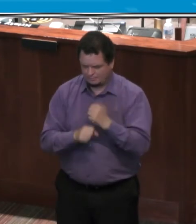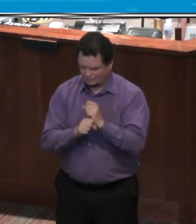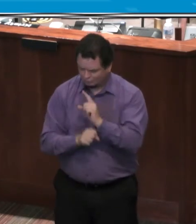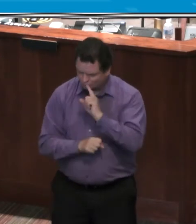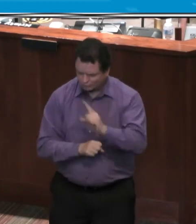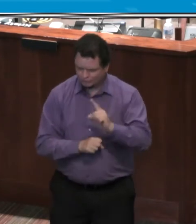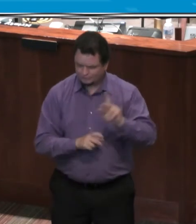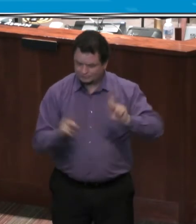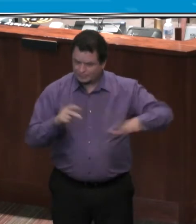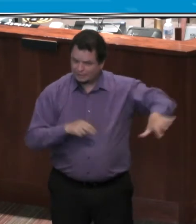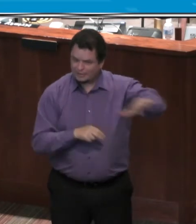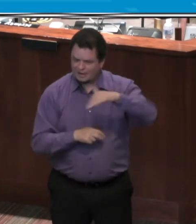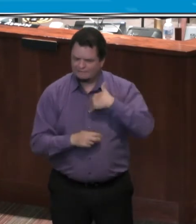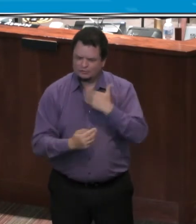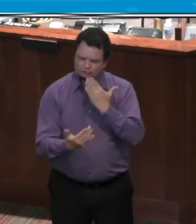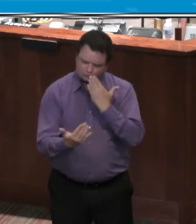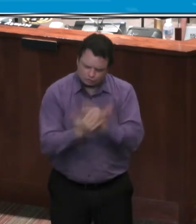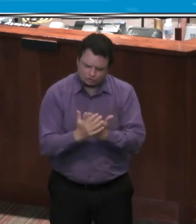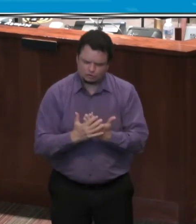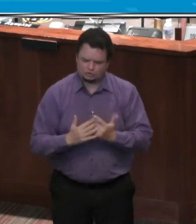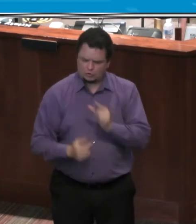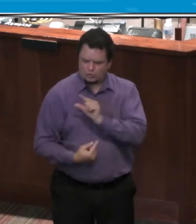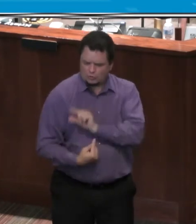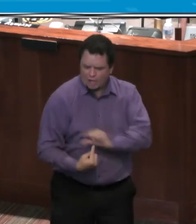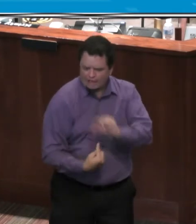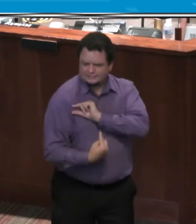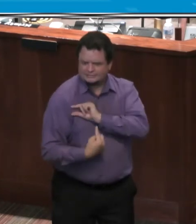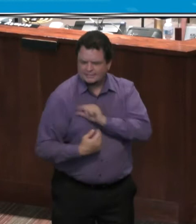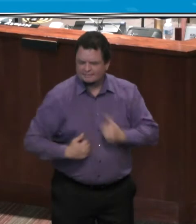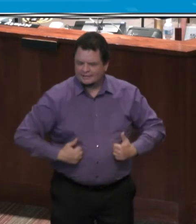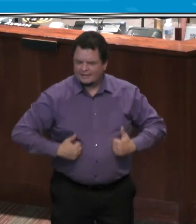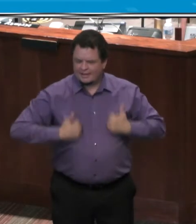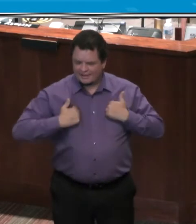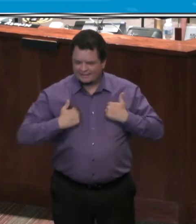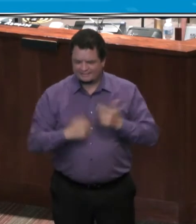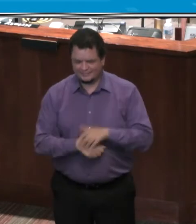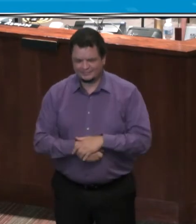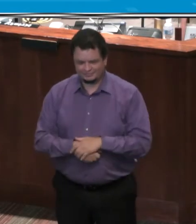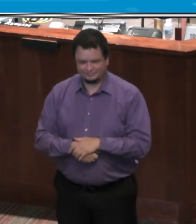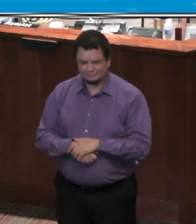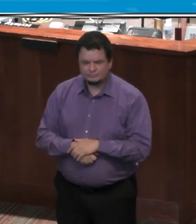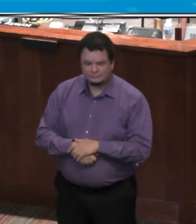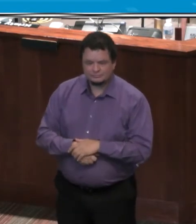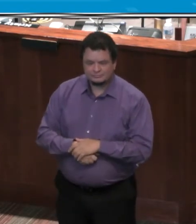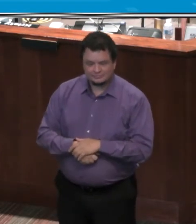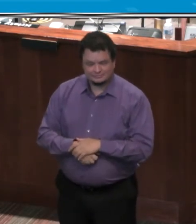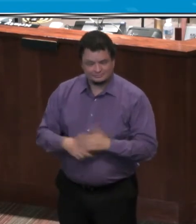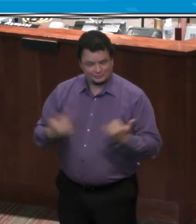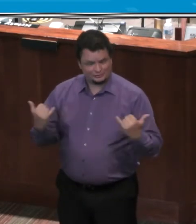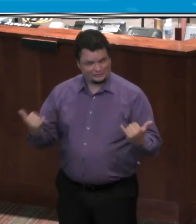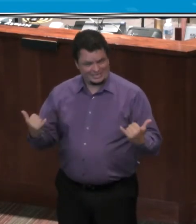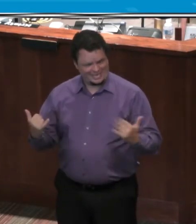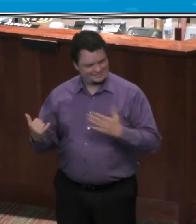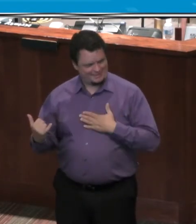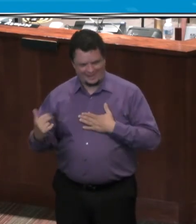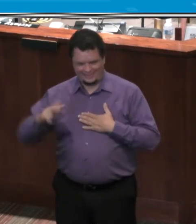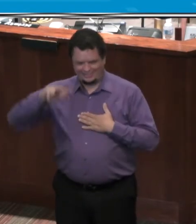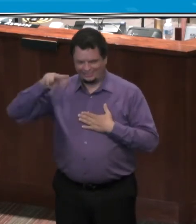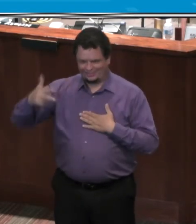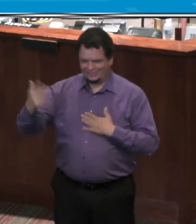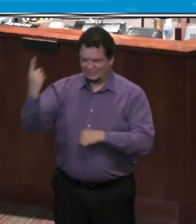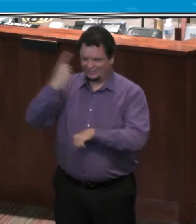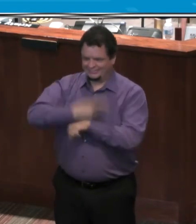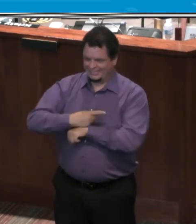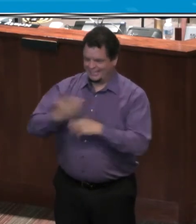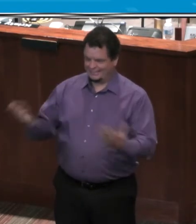department, third day on the job, and I'm just really couldn't say enough as far as praise, as far as what